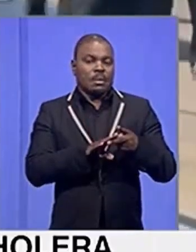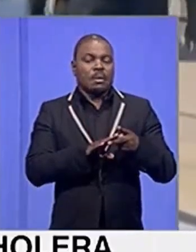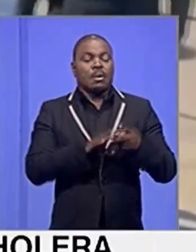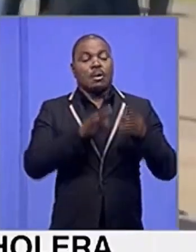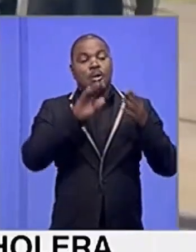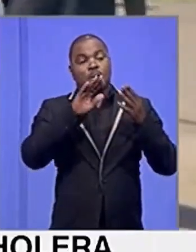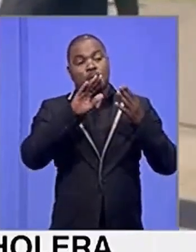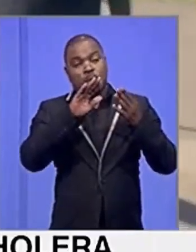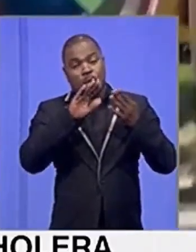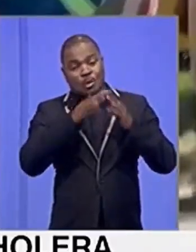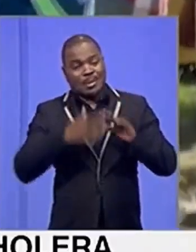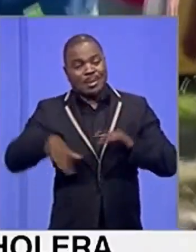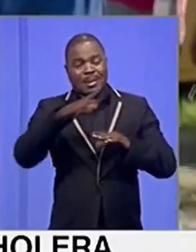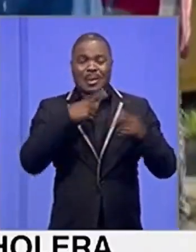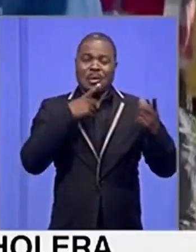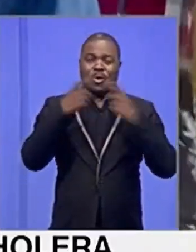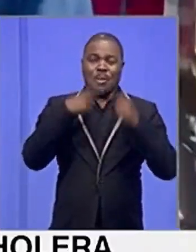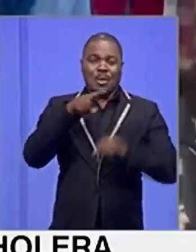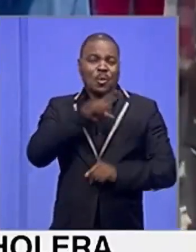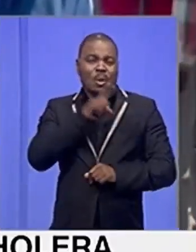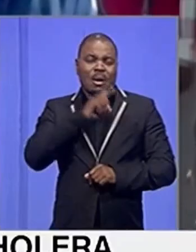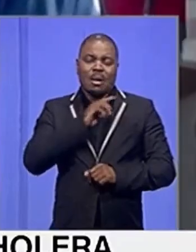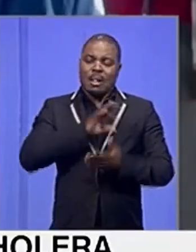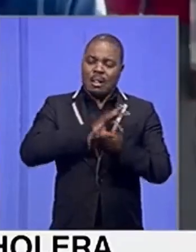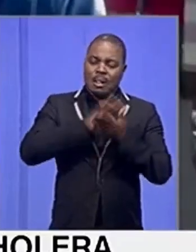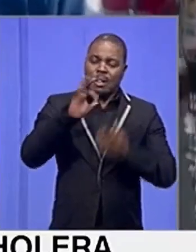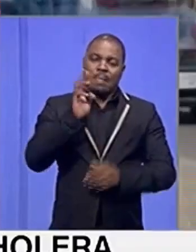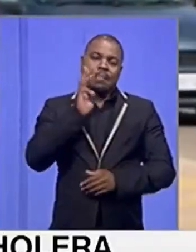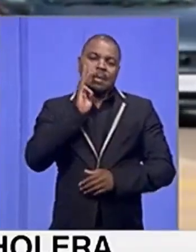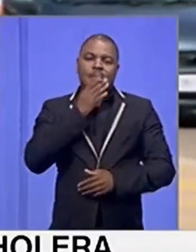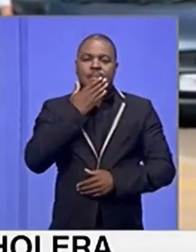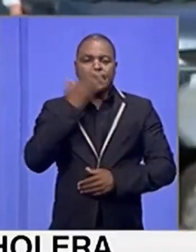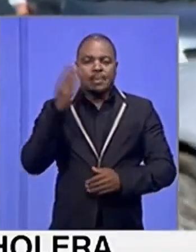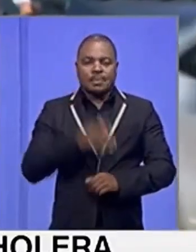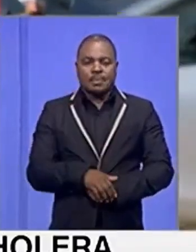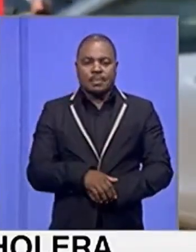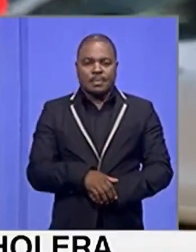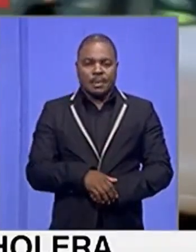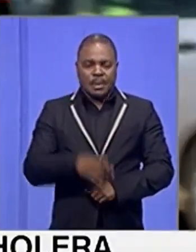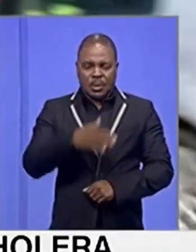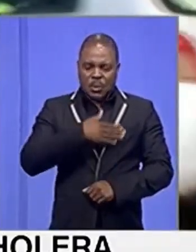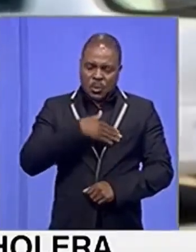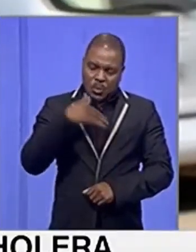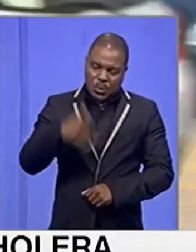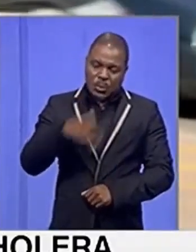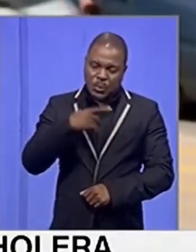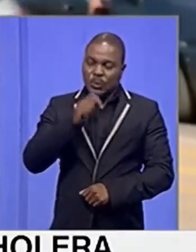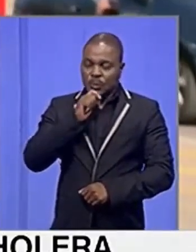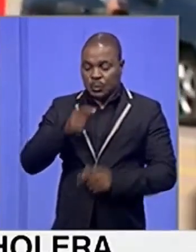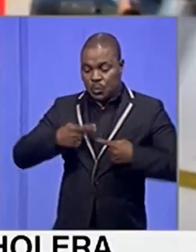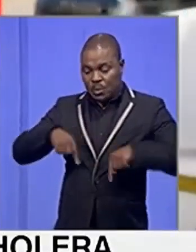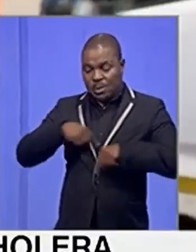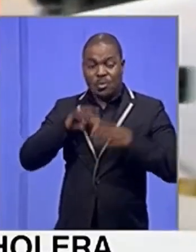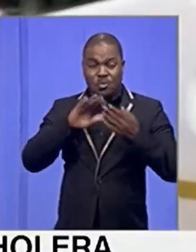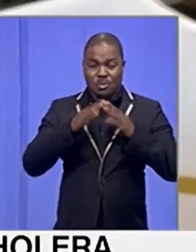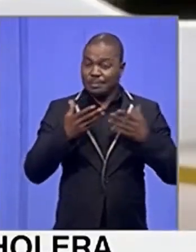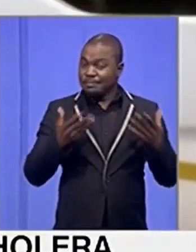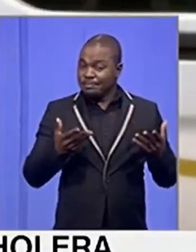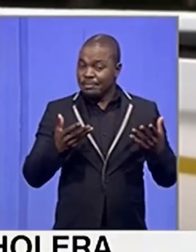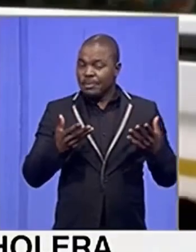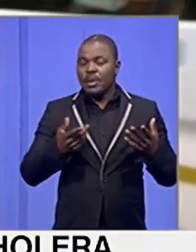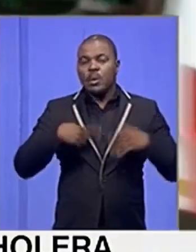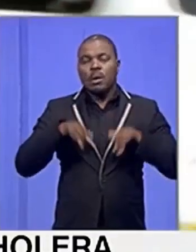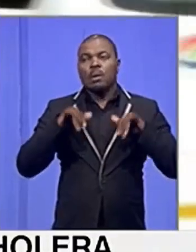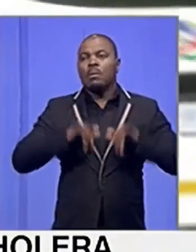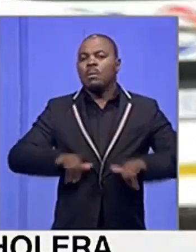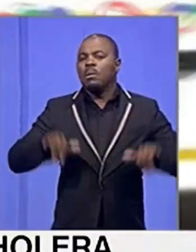Baagi ba santse ba lela ka ntlha ya tlhokego ya metsi a phepa. Ke kotlo botlhoko mo rena as baagi re